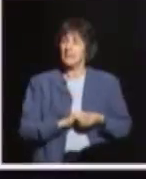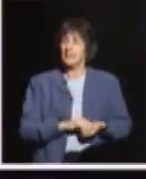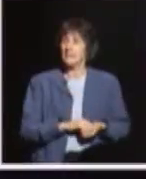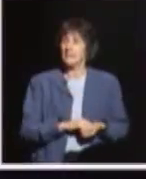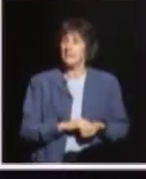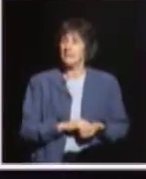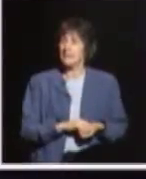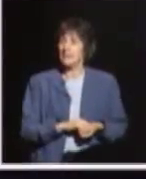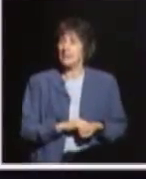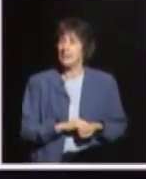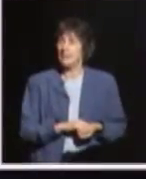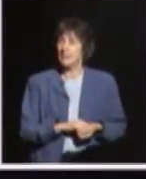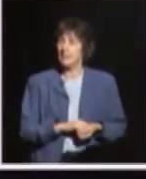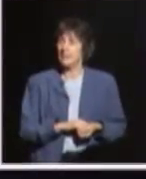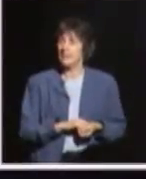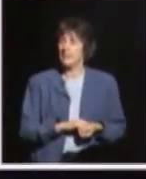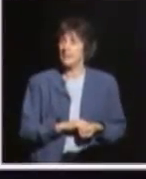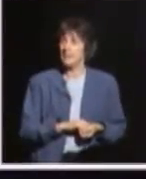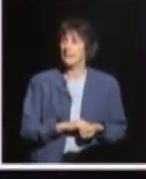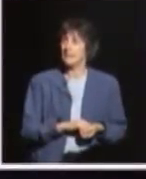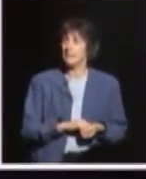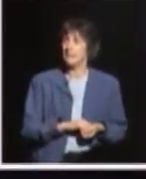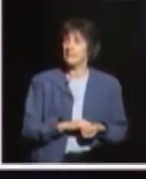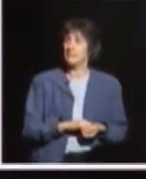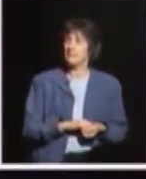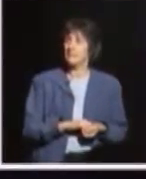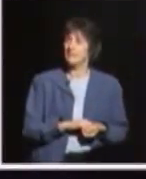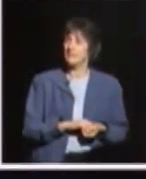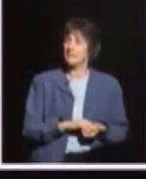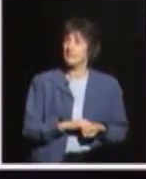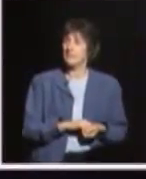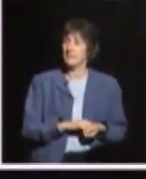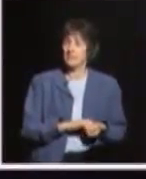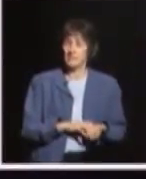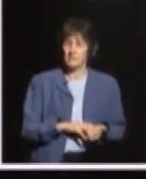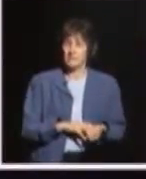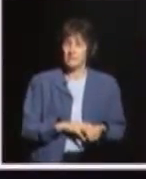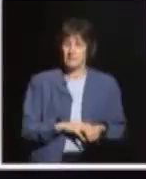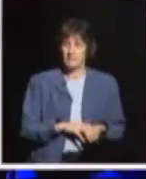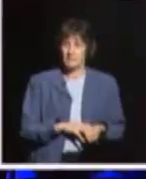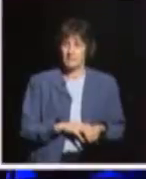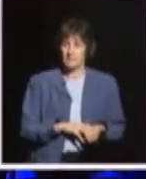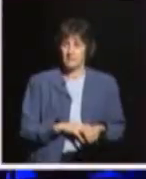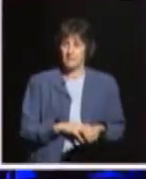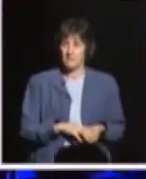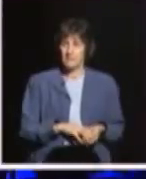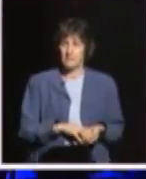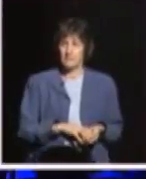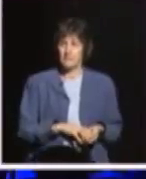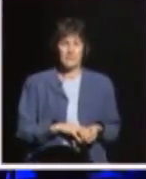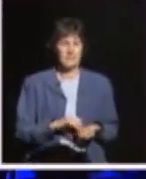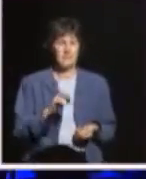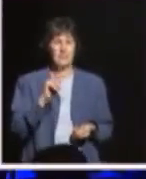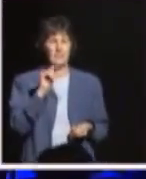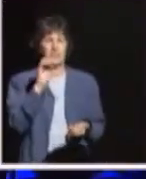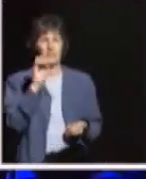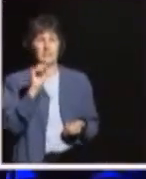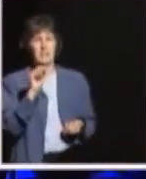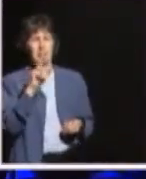you in the deaf community as well for this wonderful experience. Thank you. Thank you. And Tom Rako,